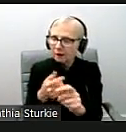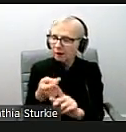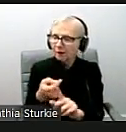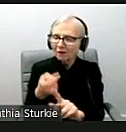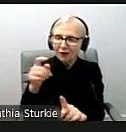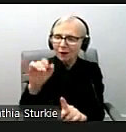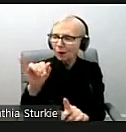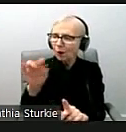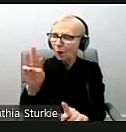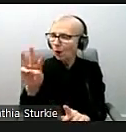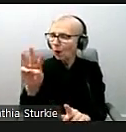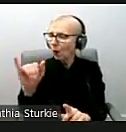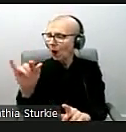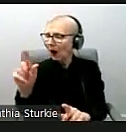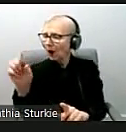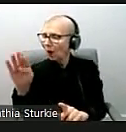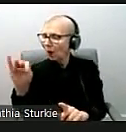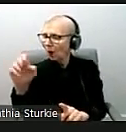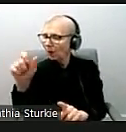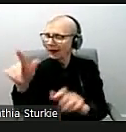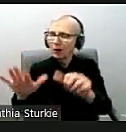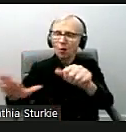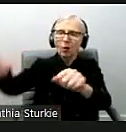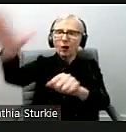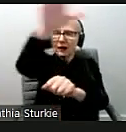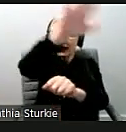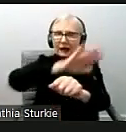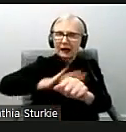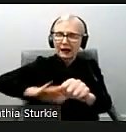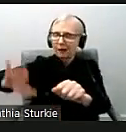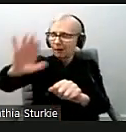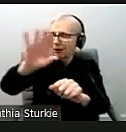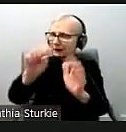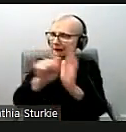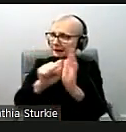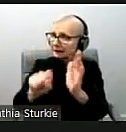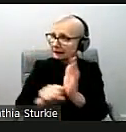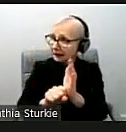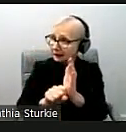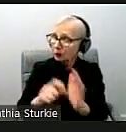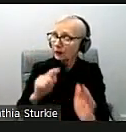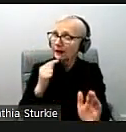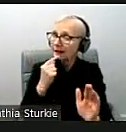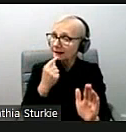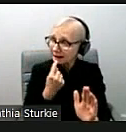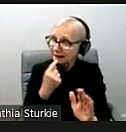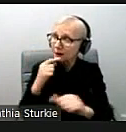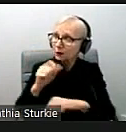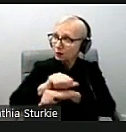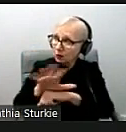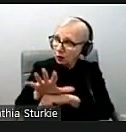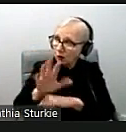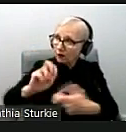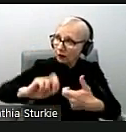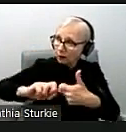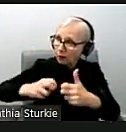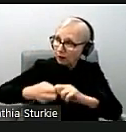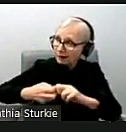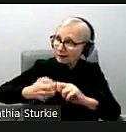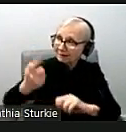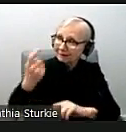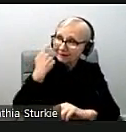or other neighboring states where they've had a very serious COVID-19 problem lately? Thank you.